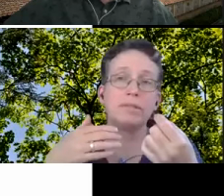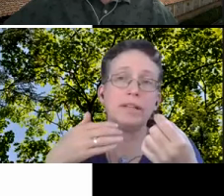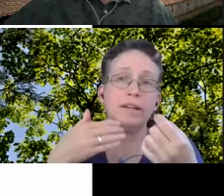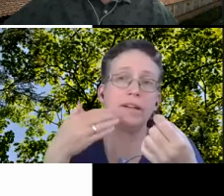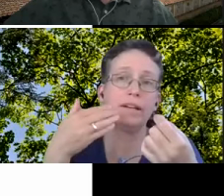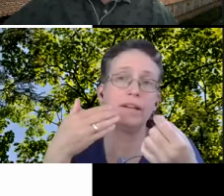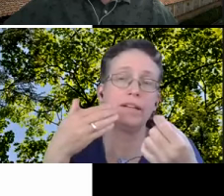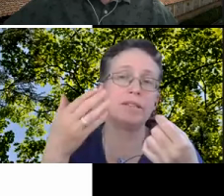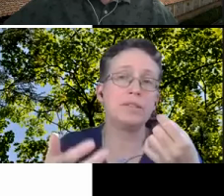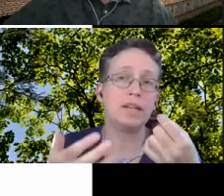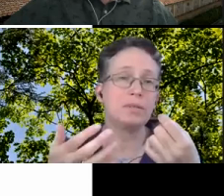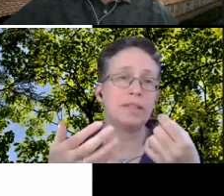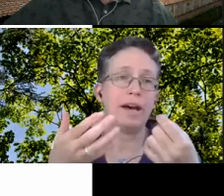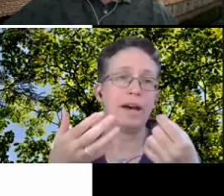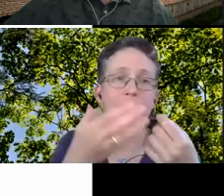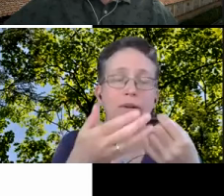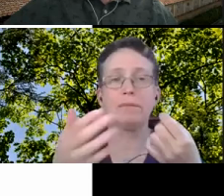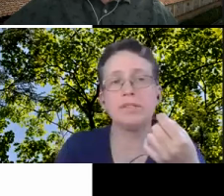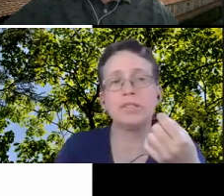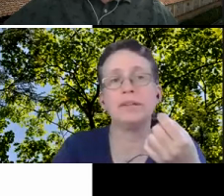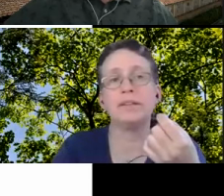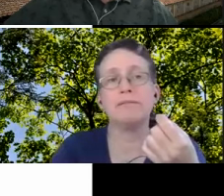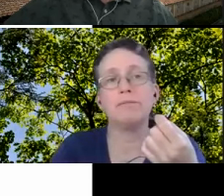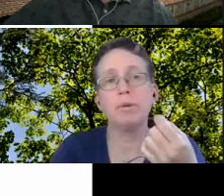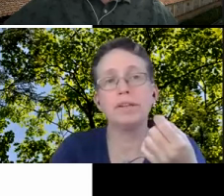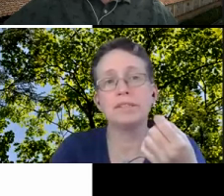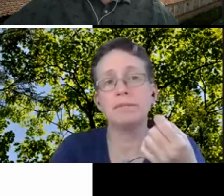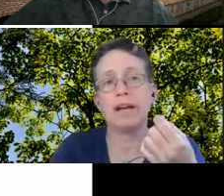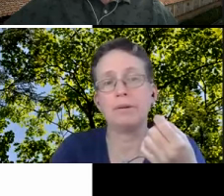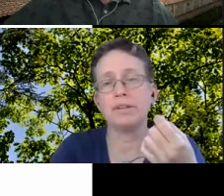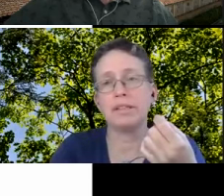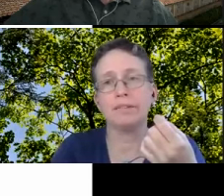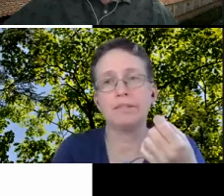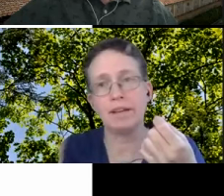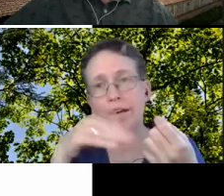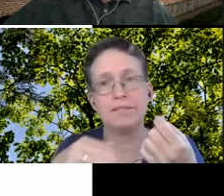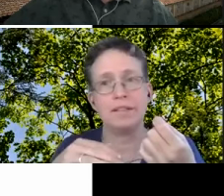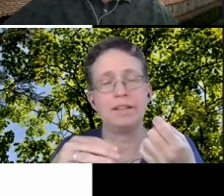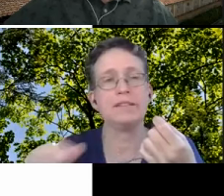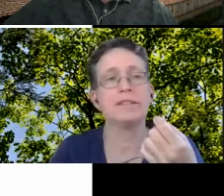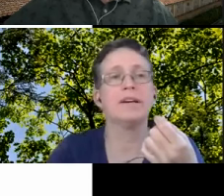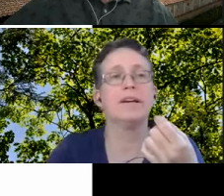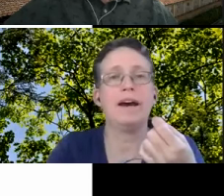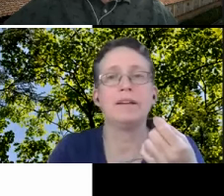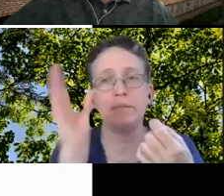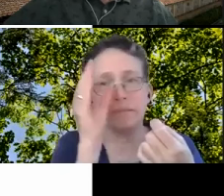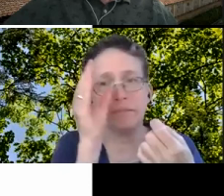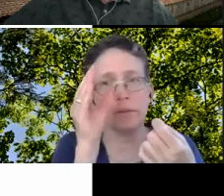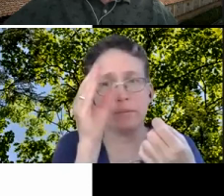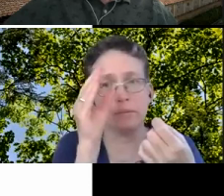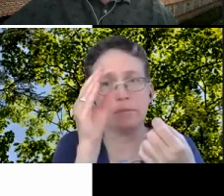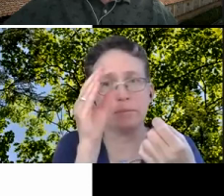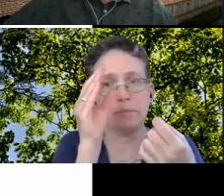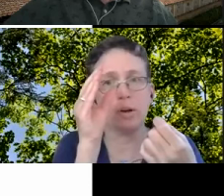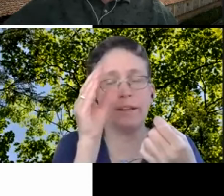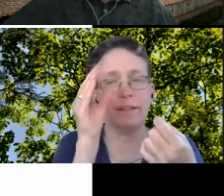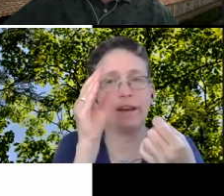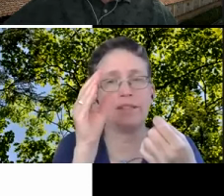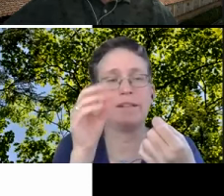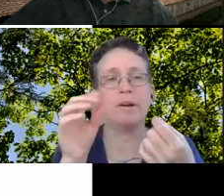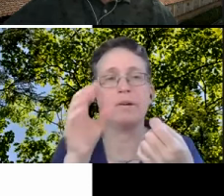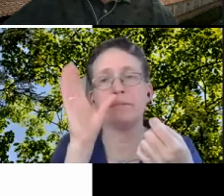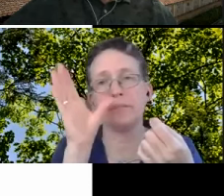of in association with that, we were able to show that the forest flowers outside of cities were more likely